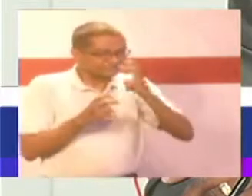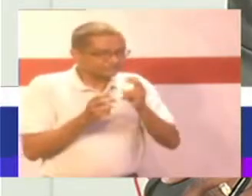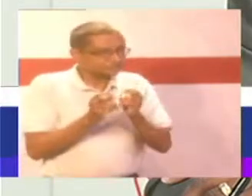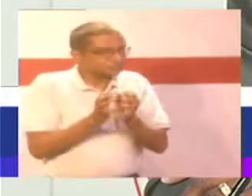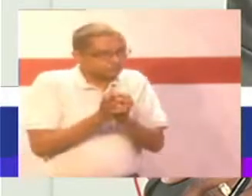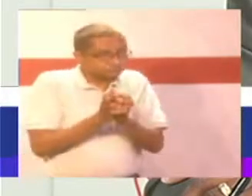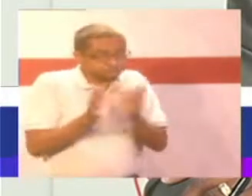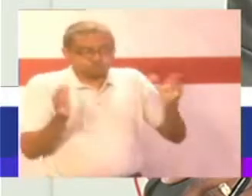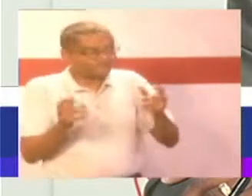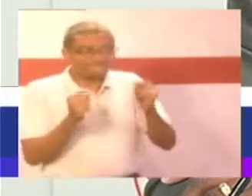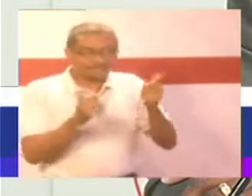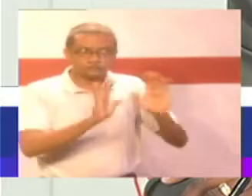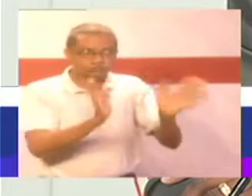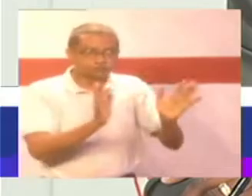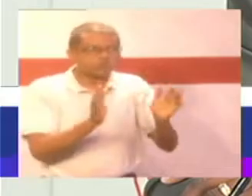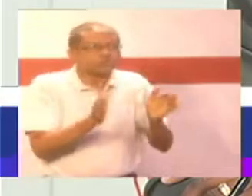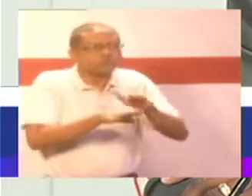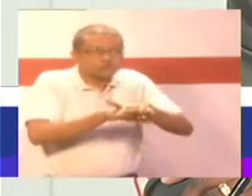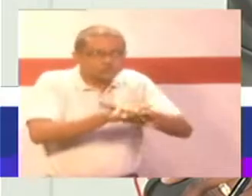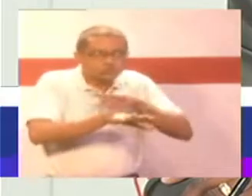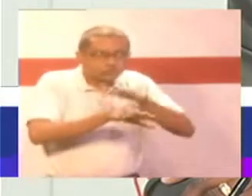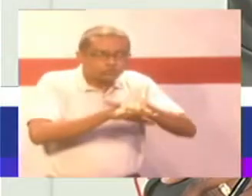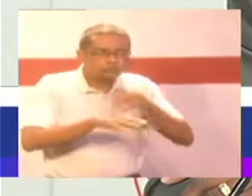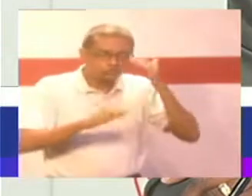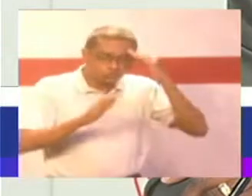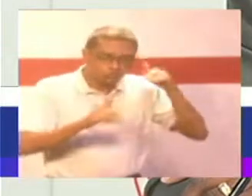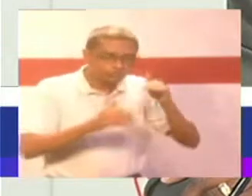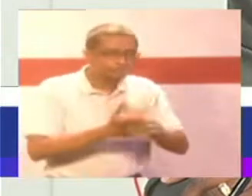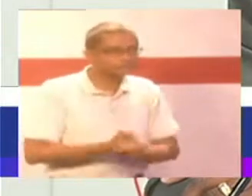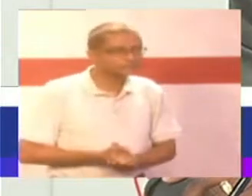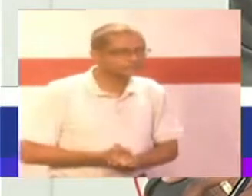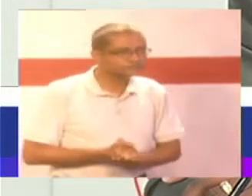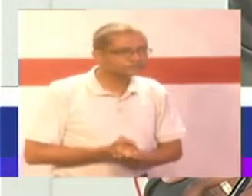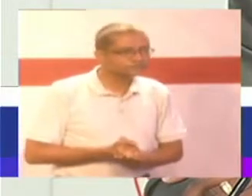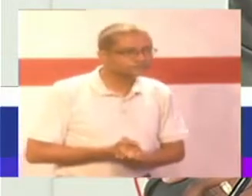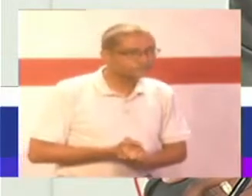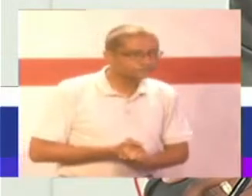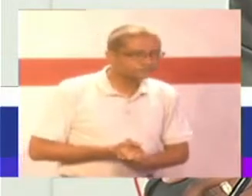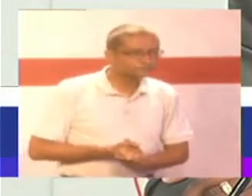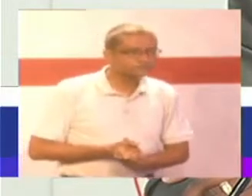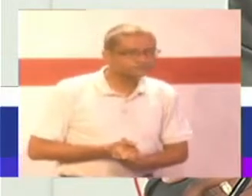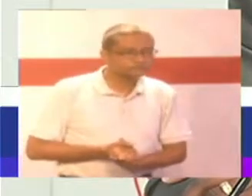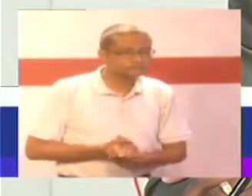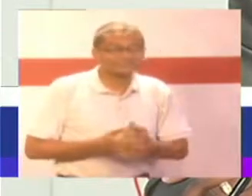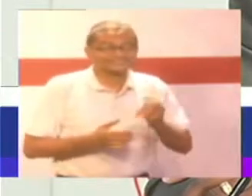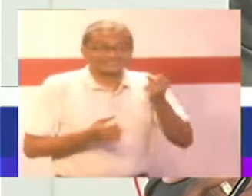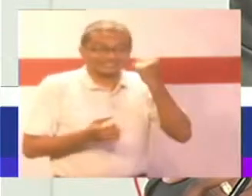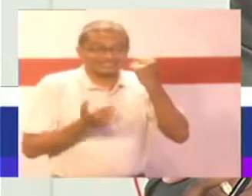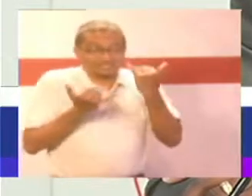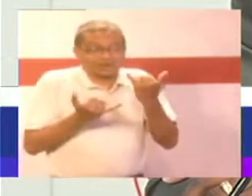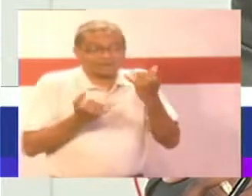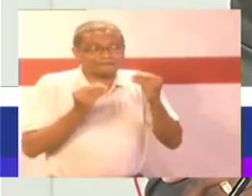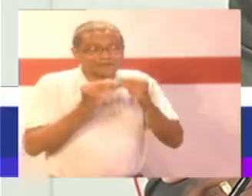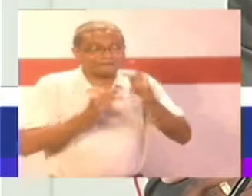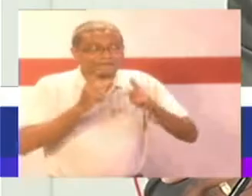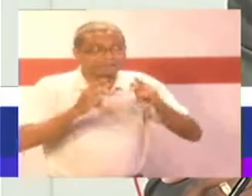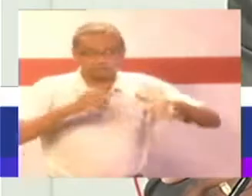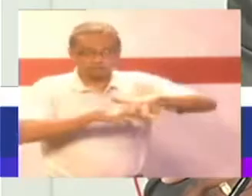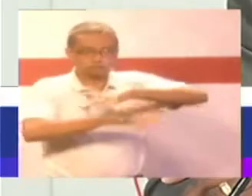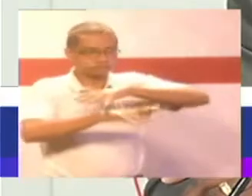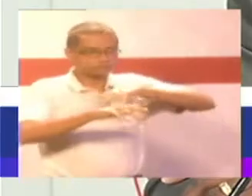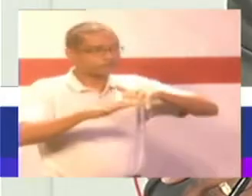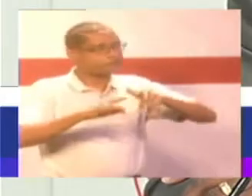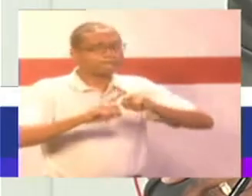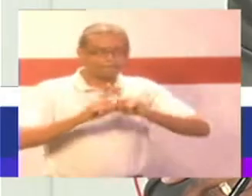have additional movement. We have much higher levels of movement now than a few months ago, but we also have a more